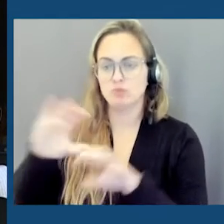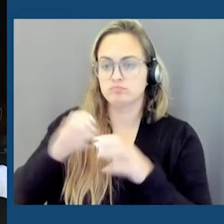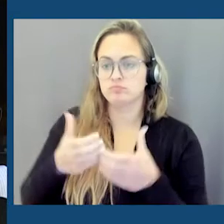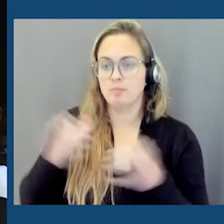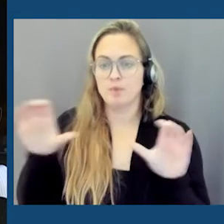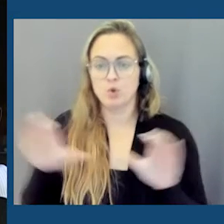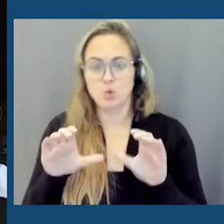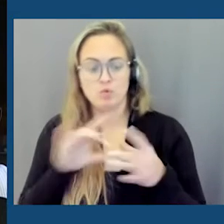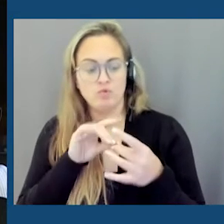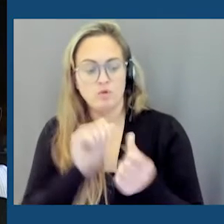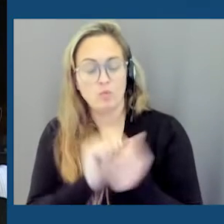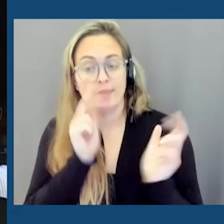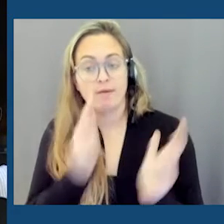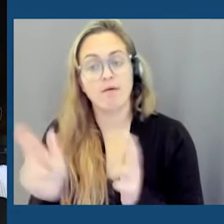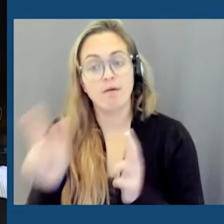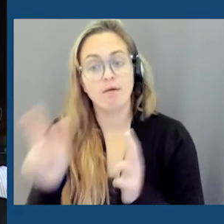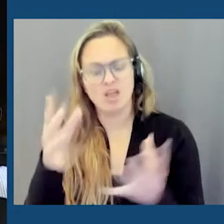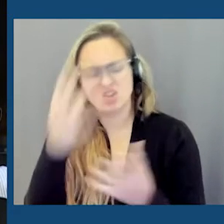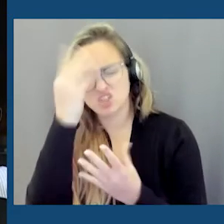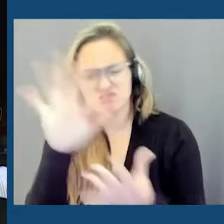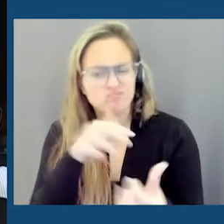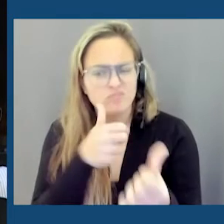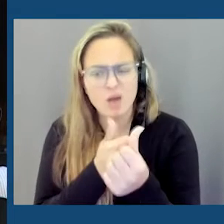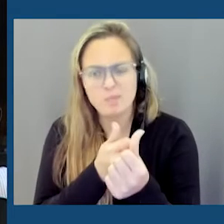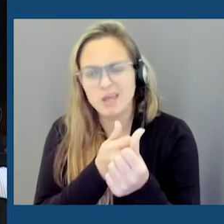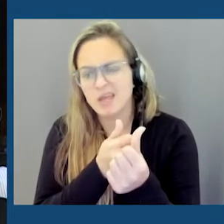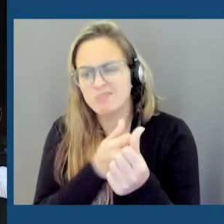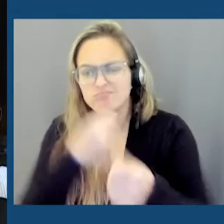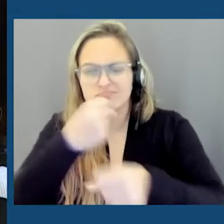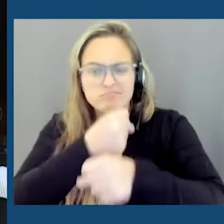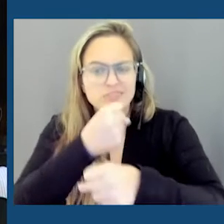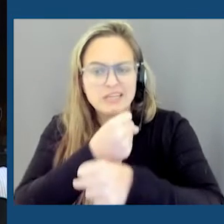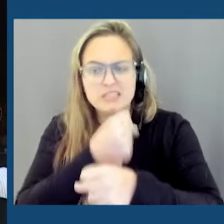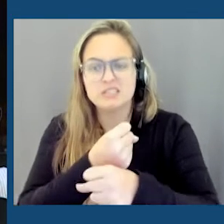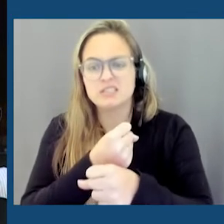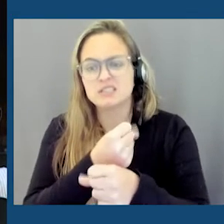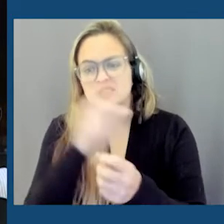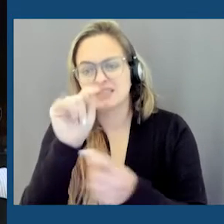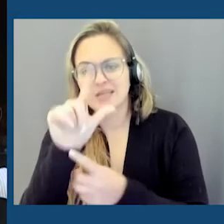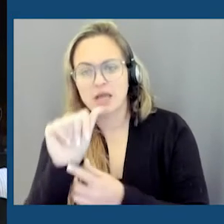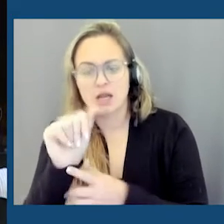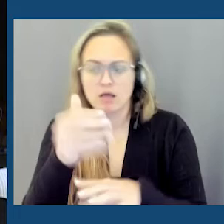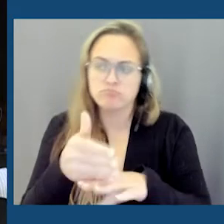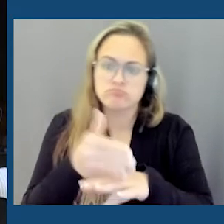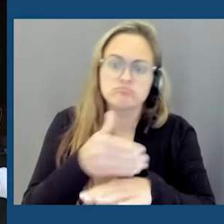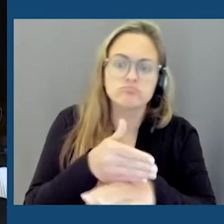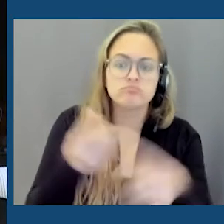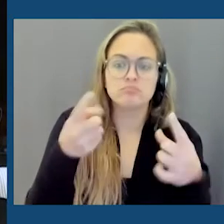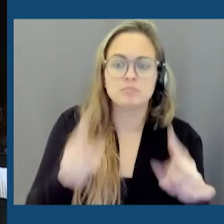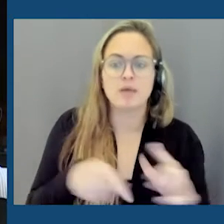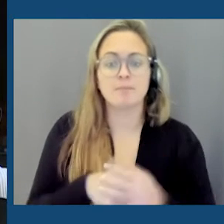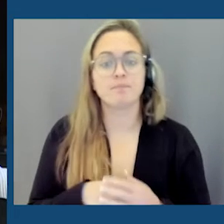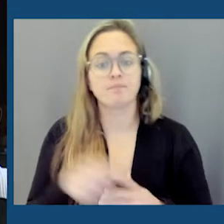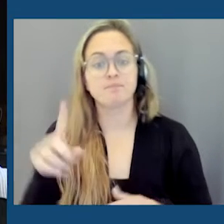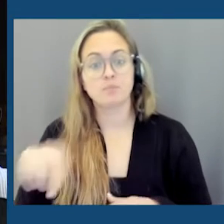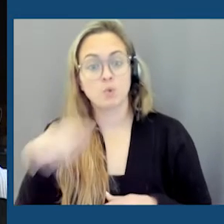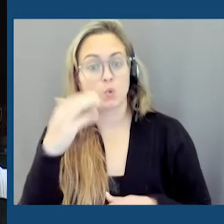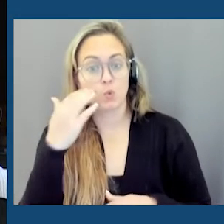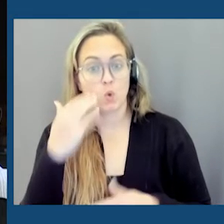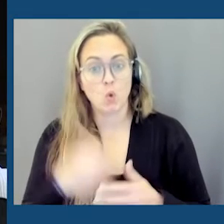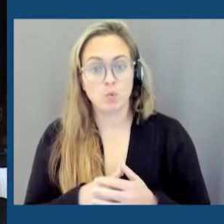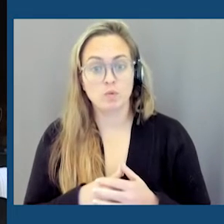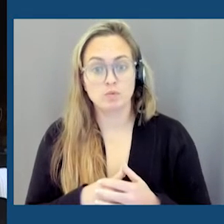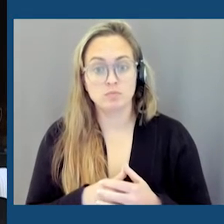violence, and we want to give you an update on the data that we see on the progress made. As you all know, I'll frame